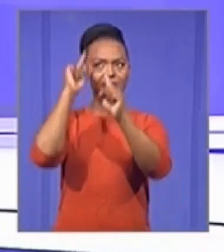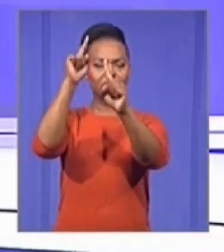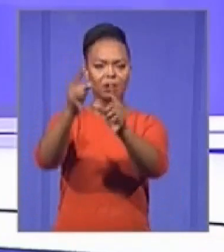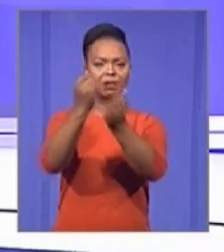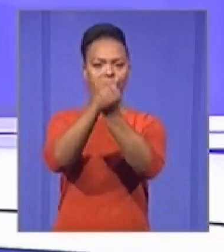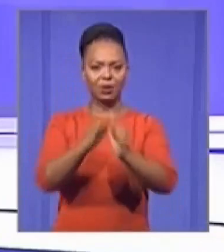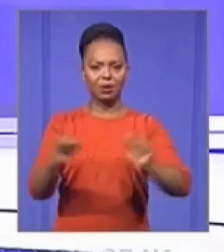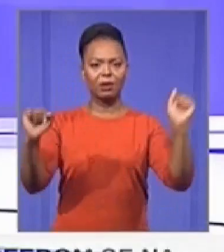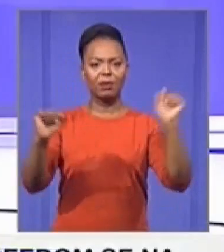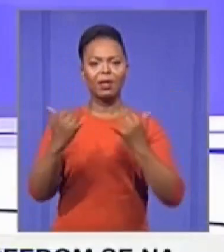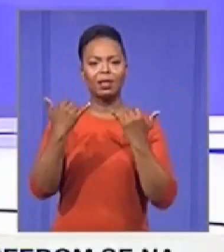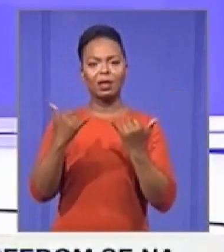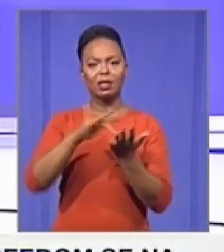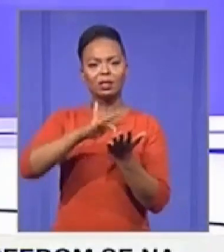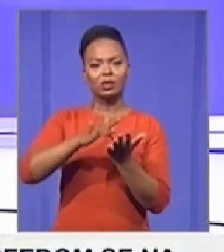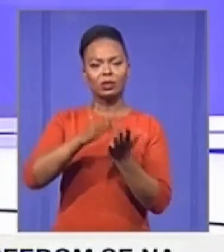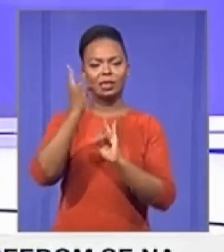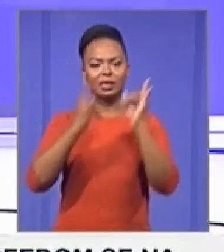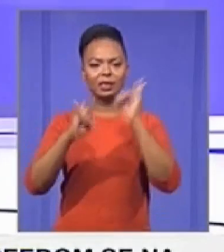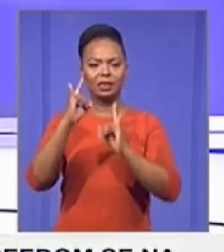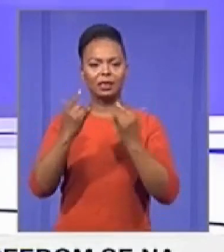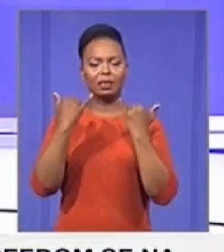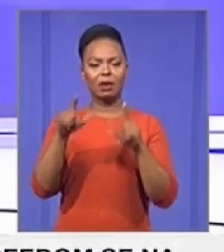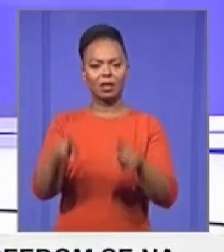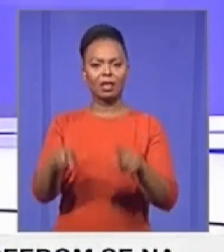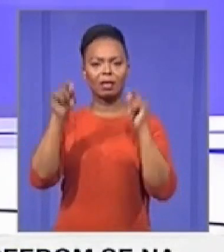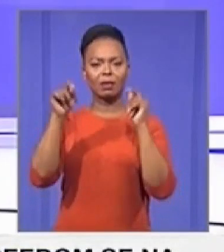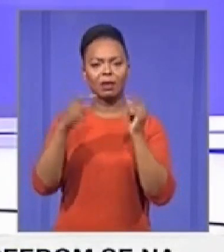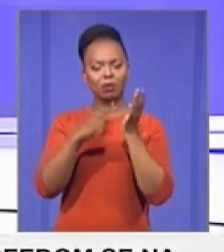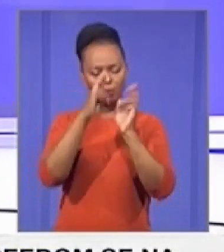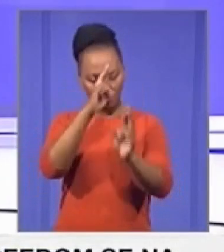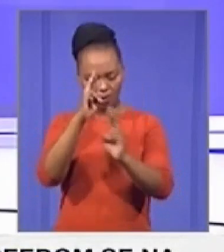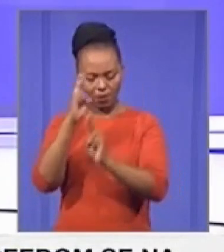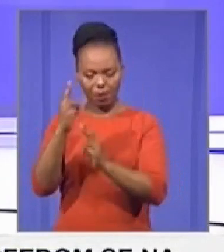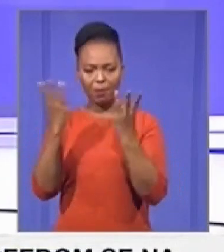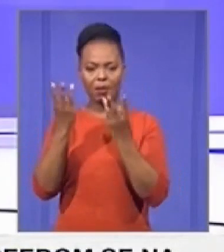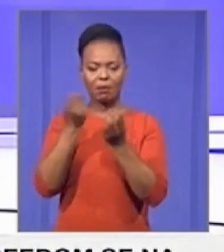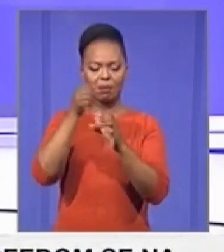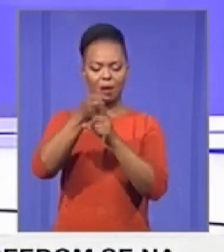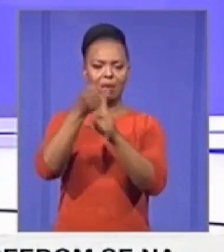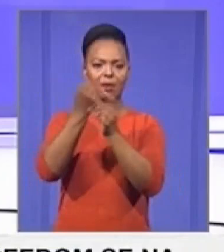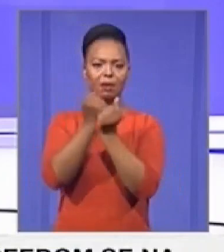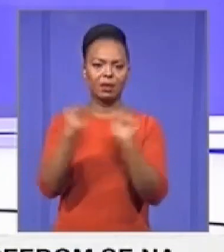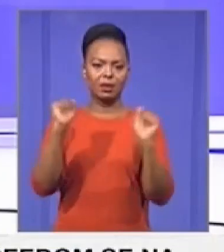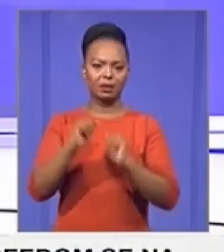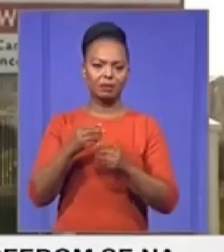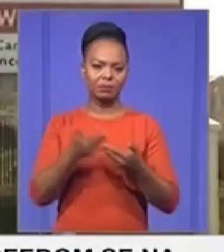City se Cape Town se hlompha baetapele ba ileng ba lwana kgahlanong le bokoloniale le apartheid.